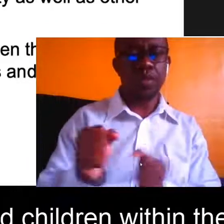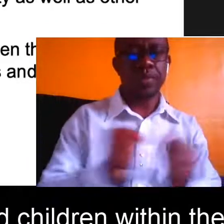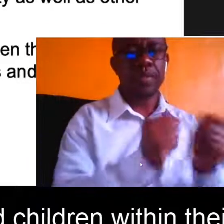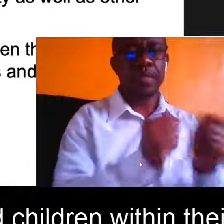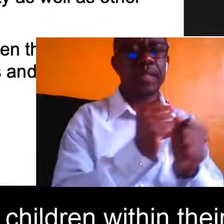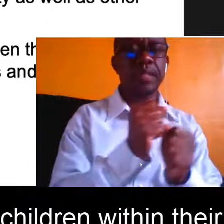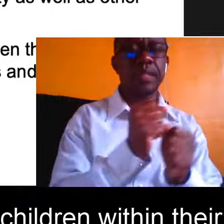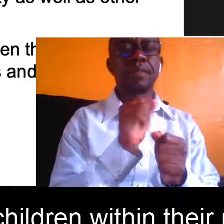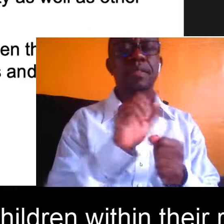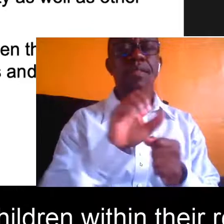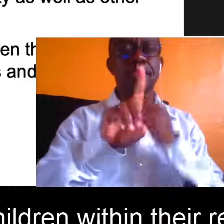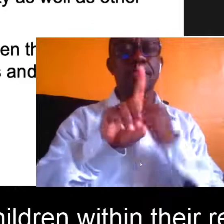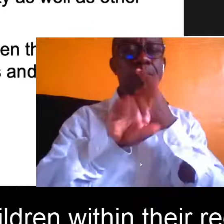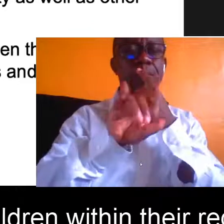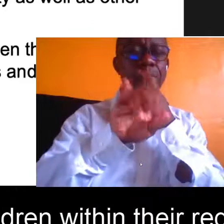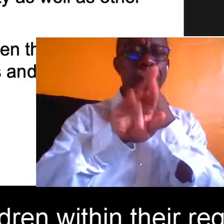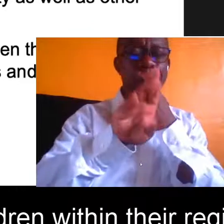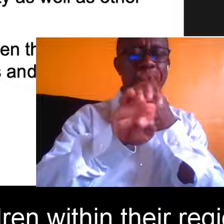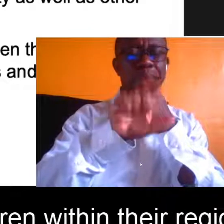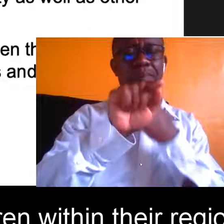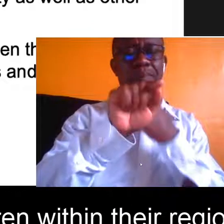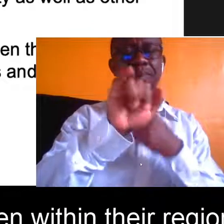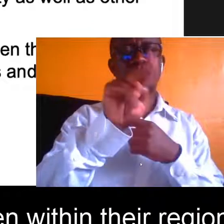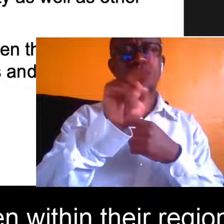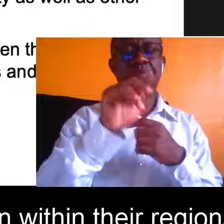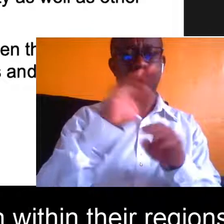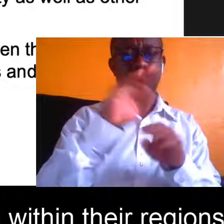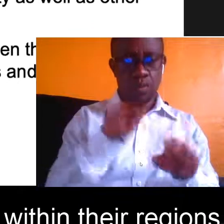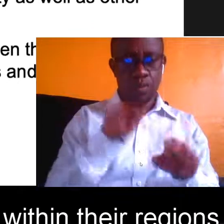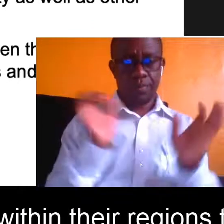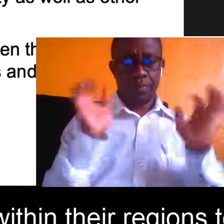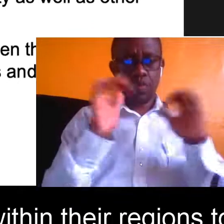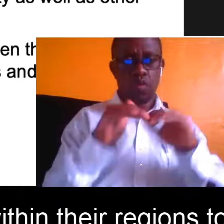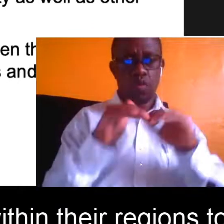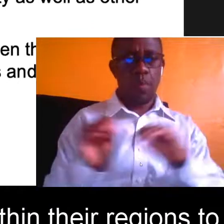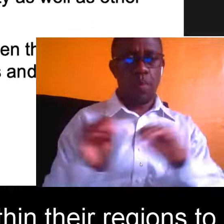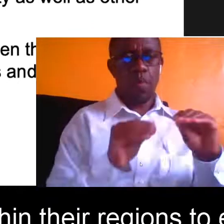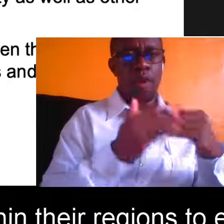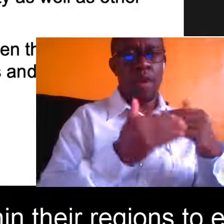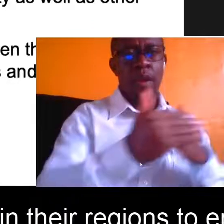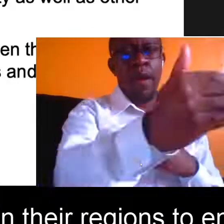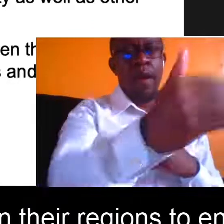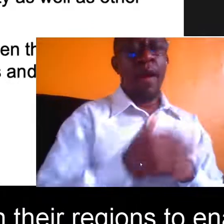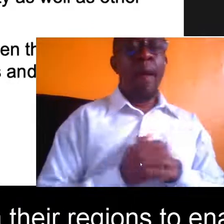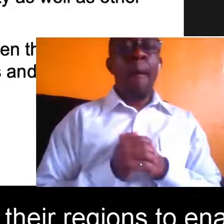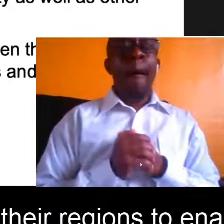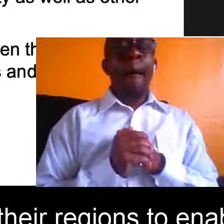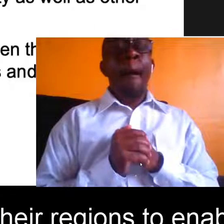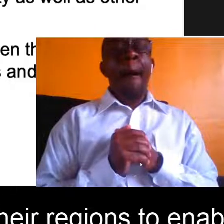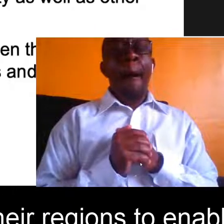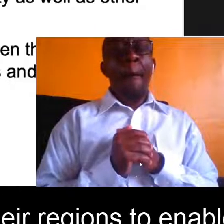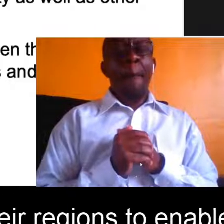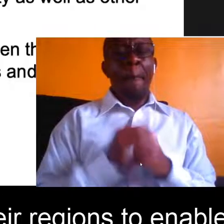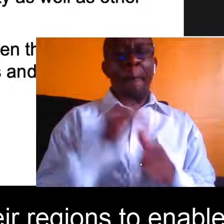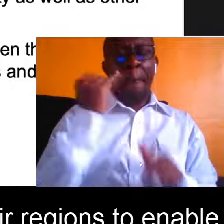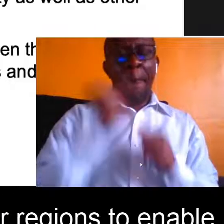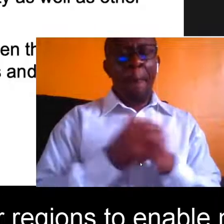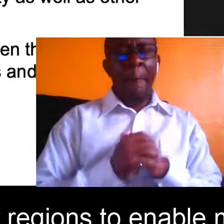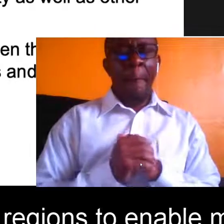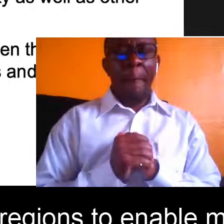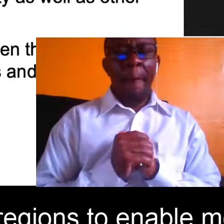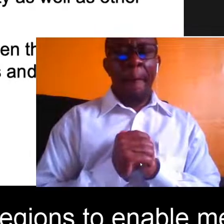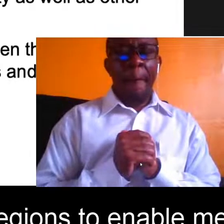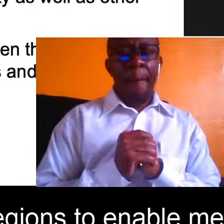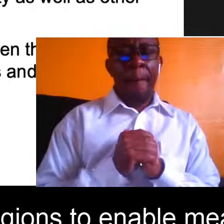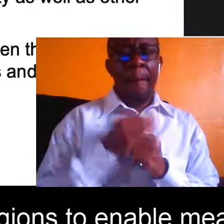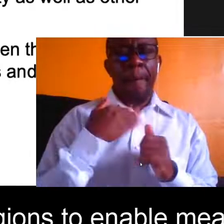forum moving on from here? Then last but not least is to map, we